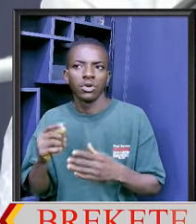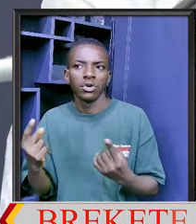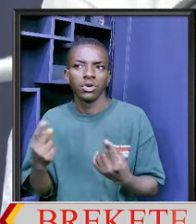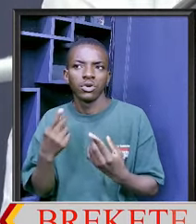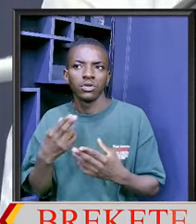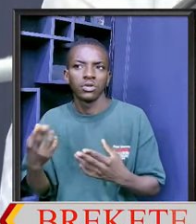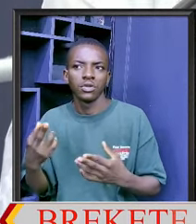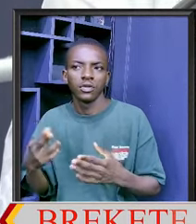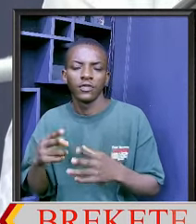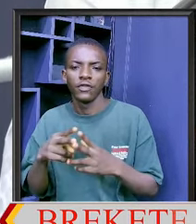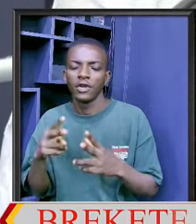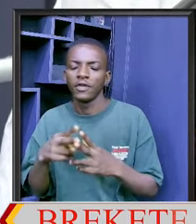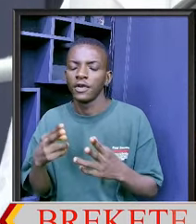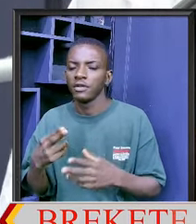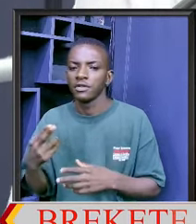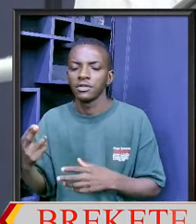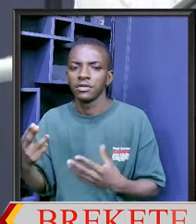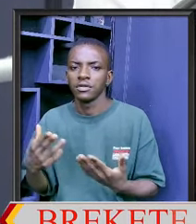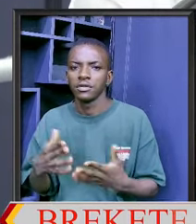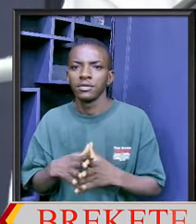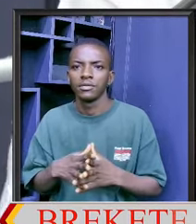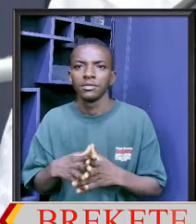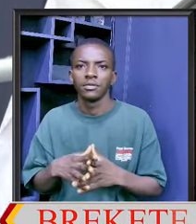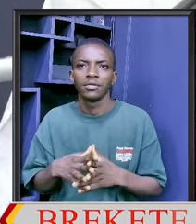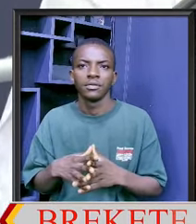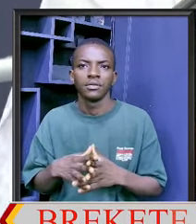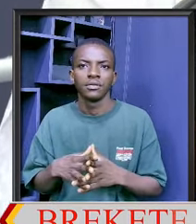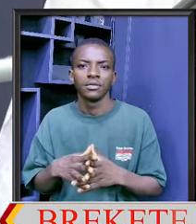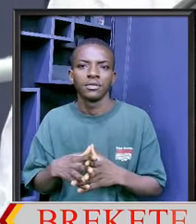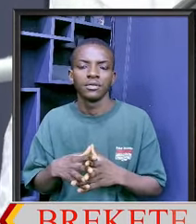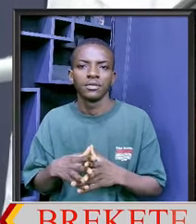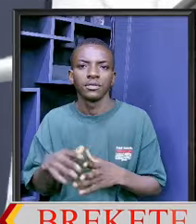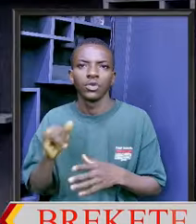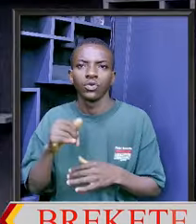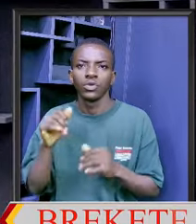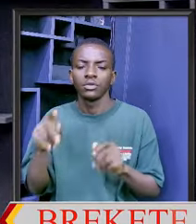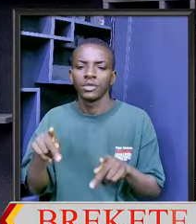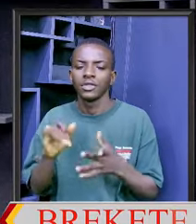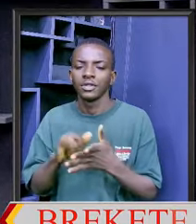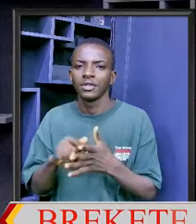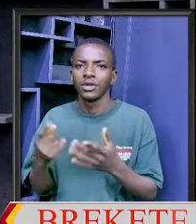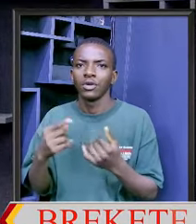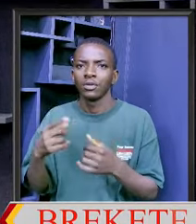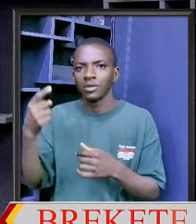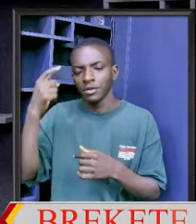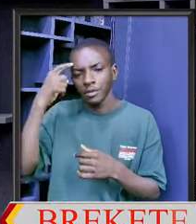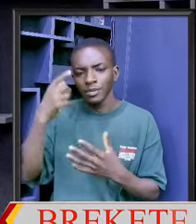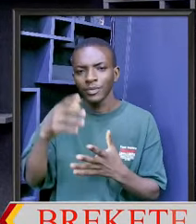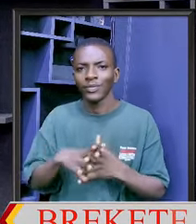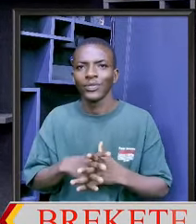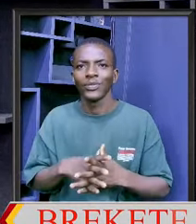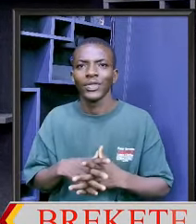always resourceful. Very, very. Ogaranya? Very, very. Who would be the person where come your mind?